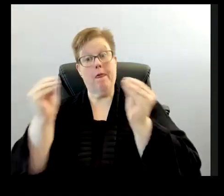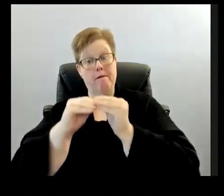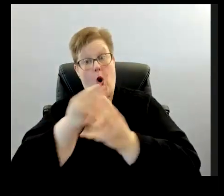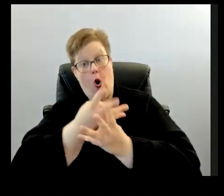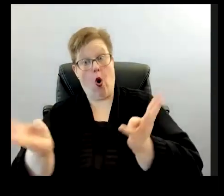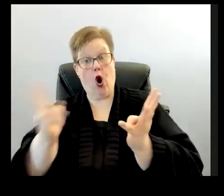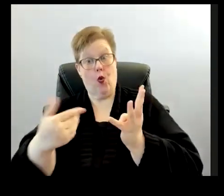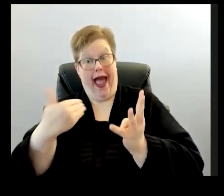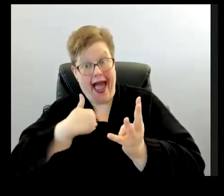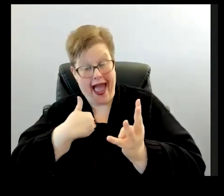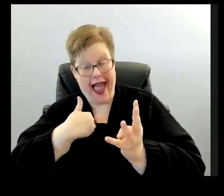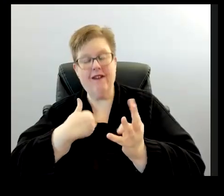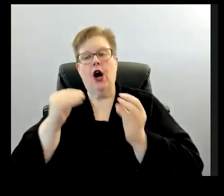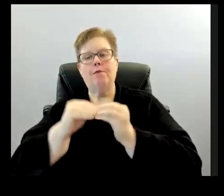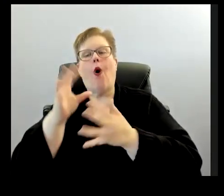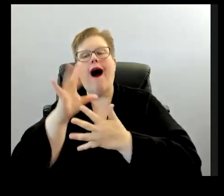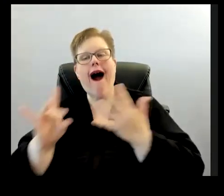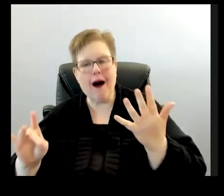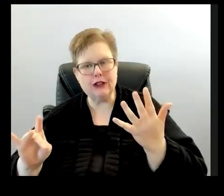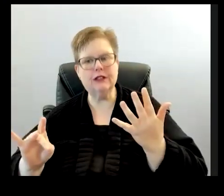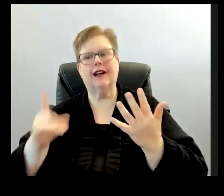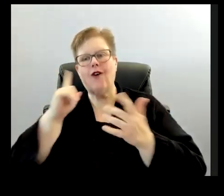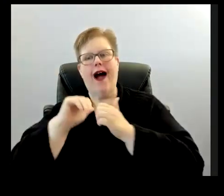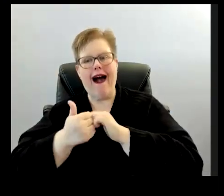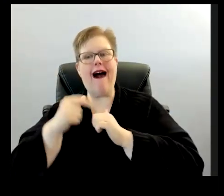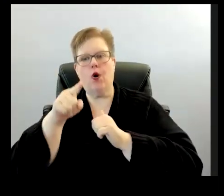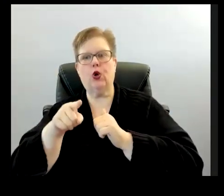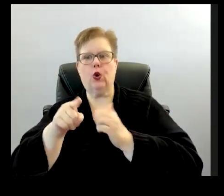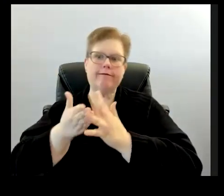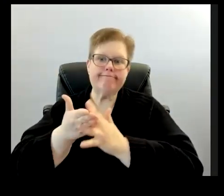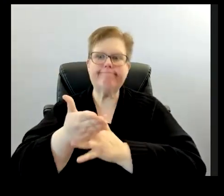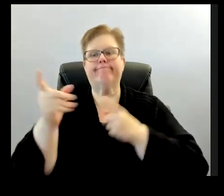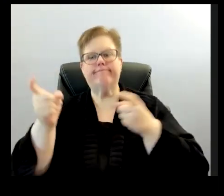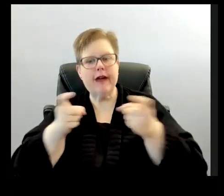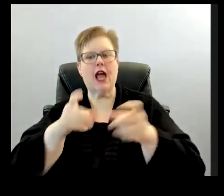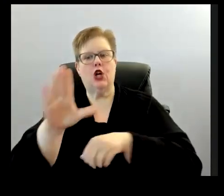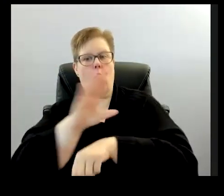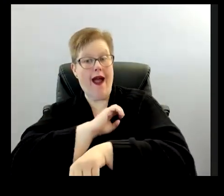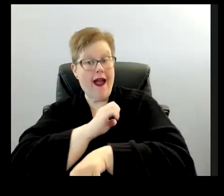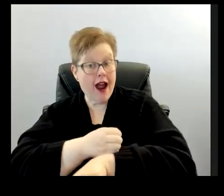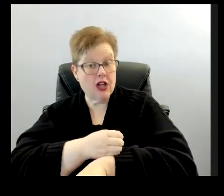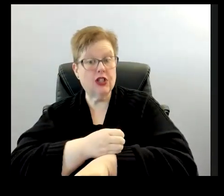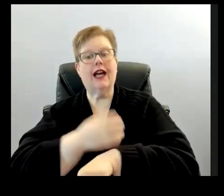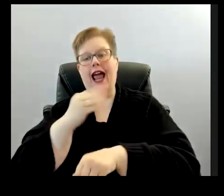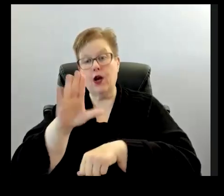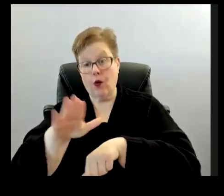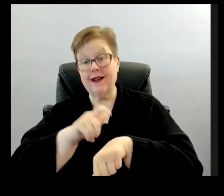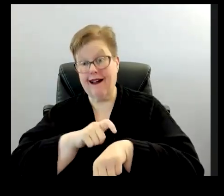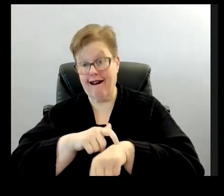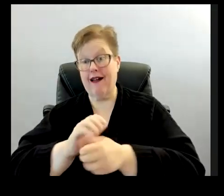support you have, the more options you have for how you navigate and manage your energy and therefore your time.